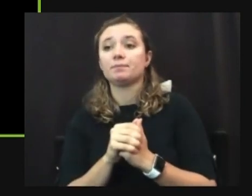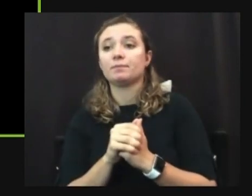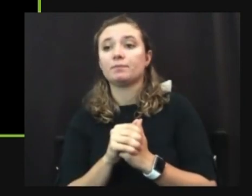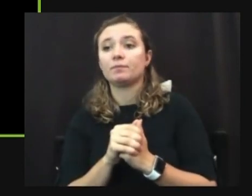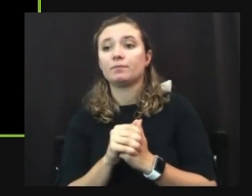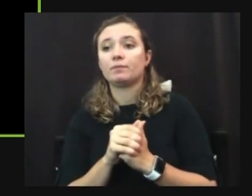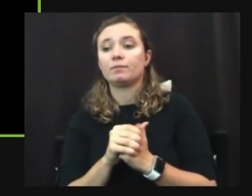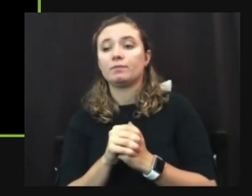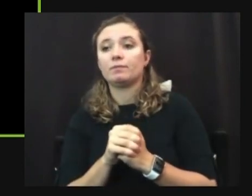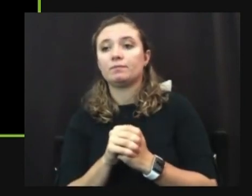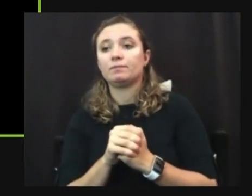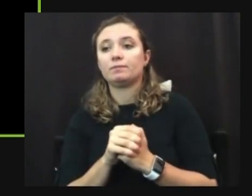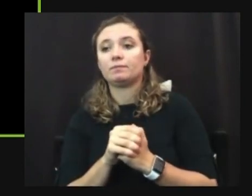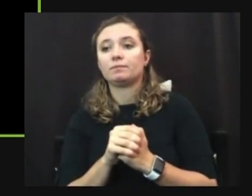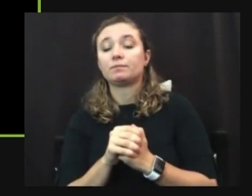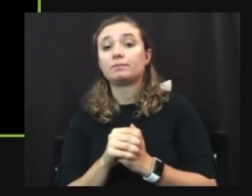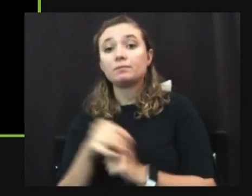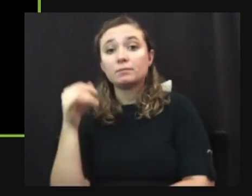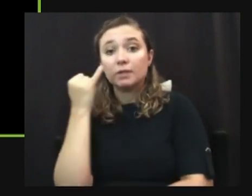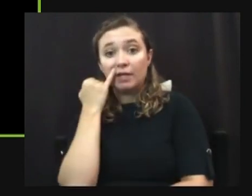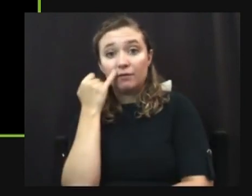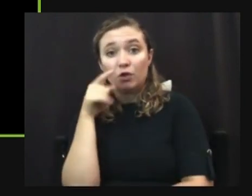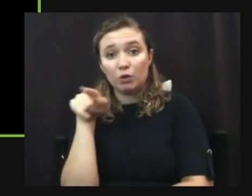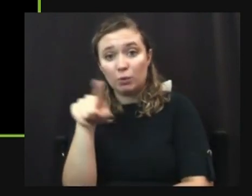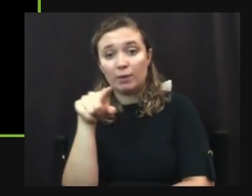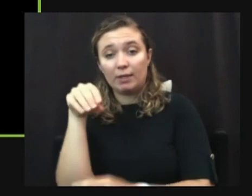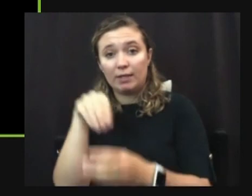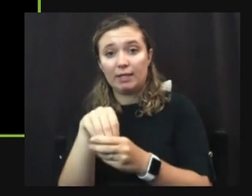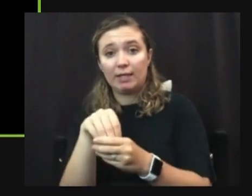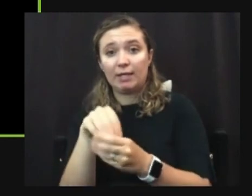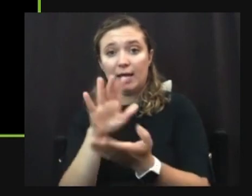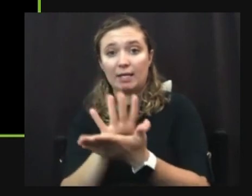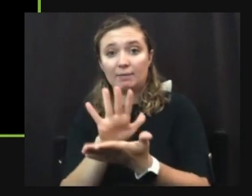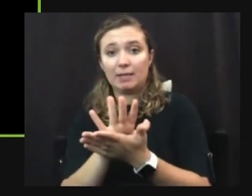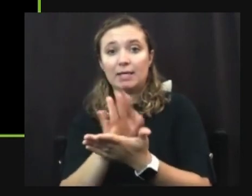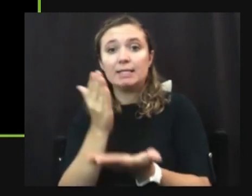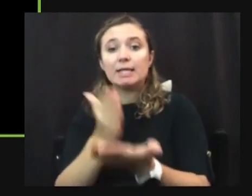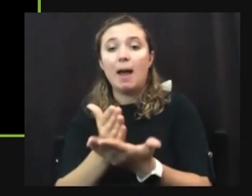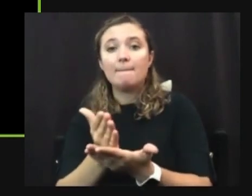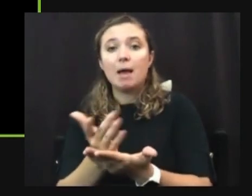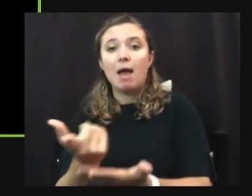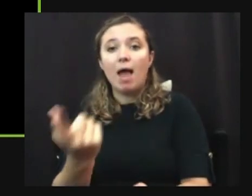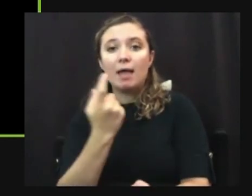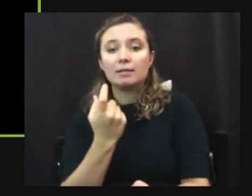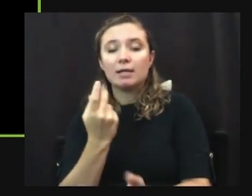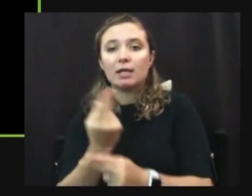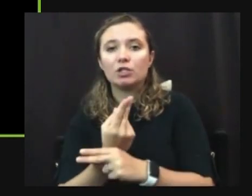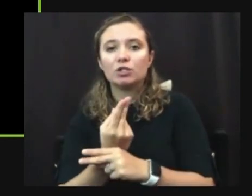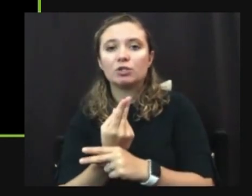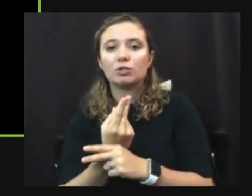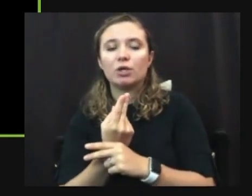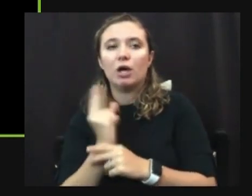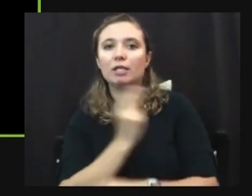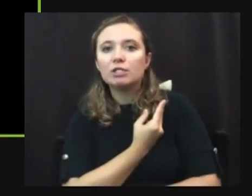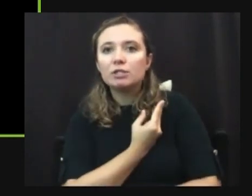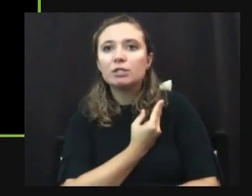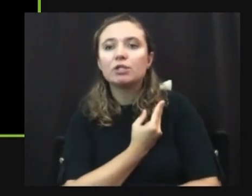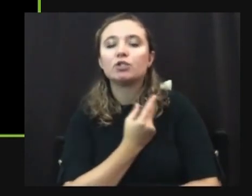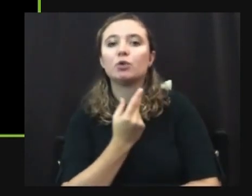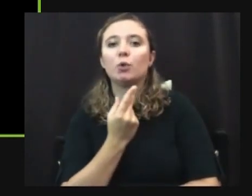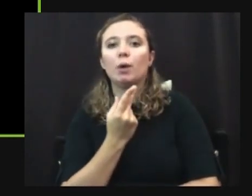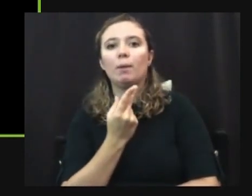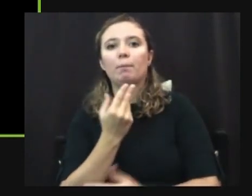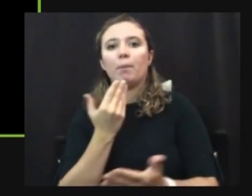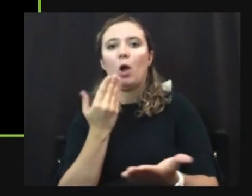So if you're in academia, stop asking us to prove ourselves. In that last